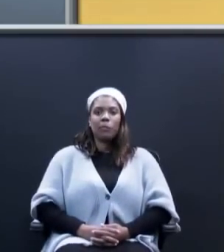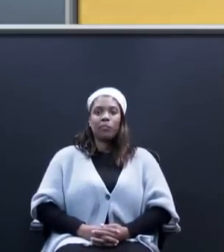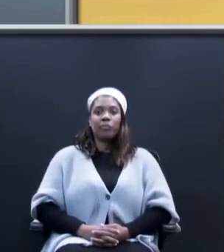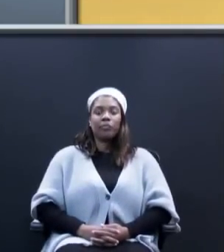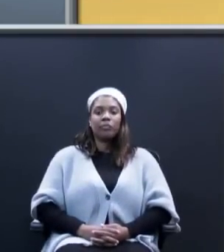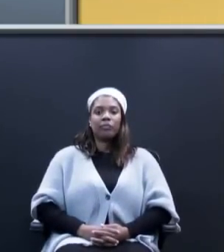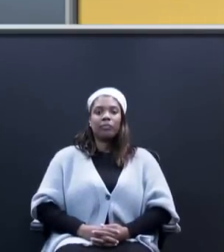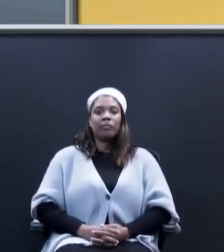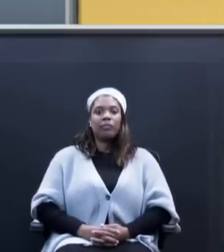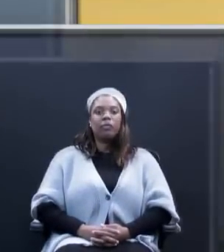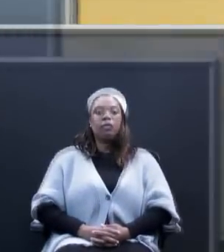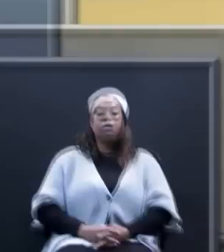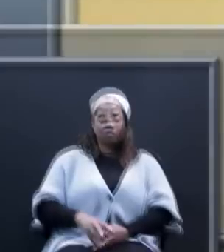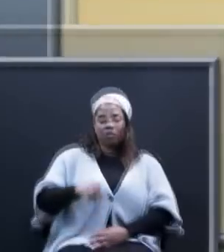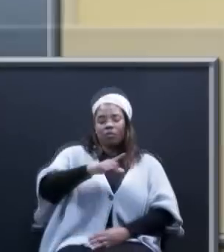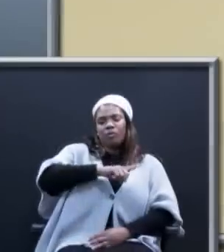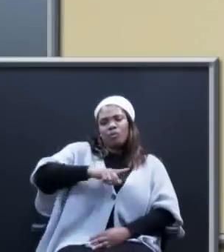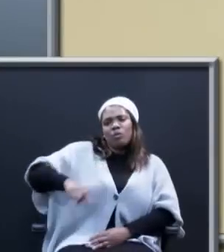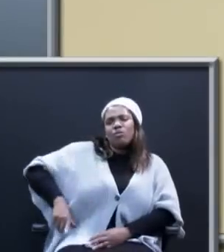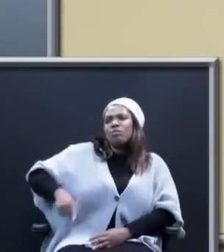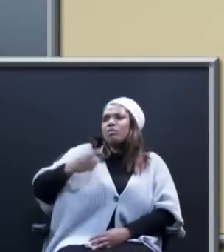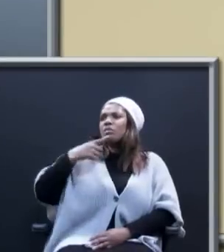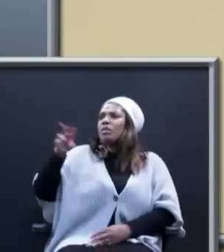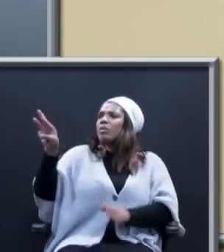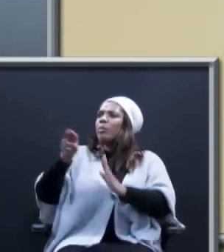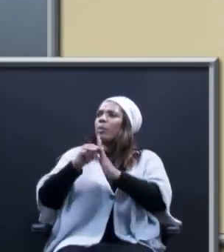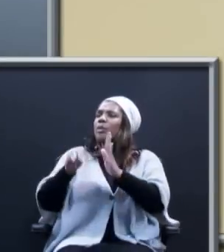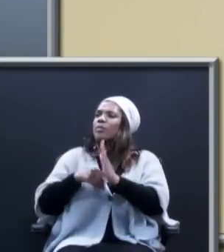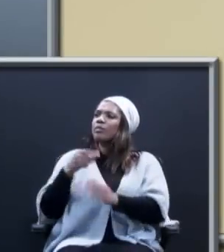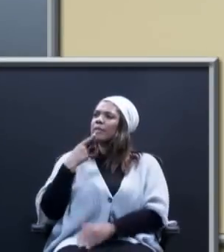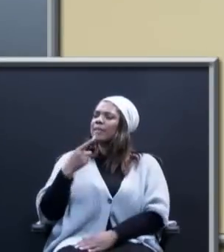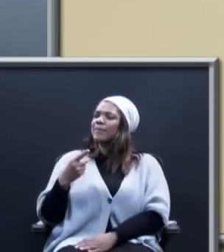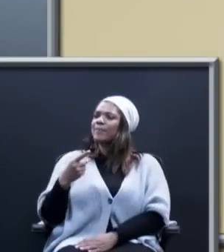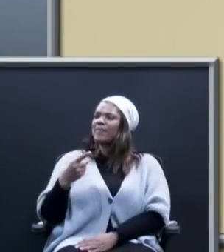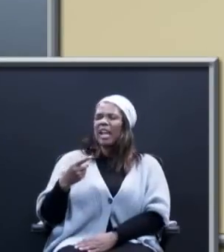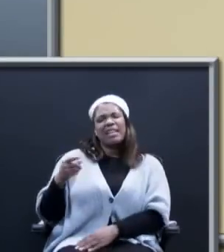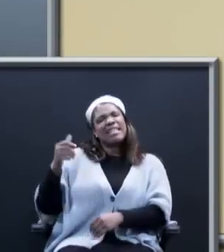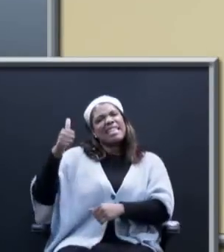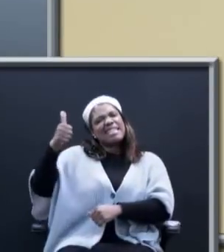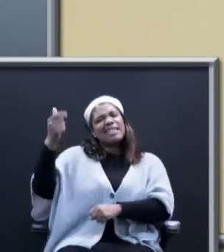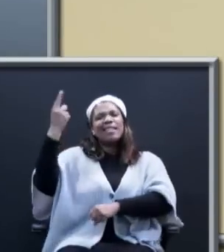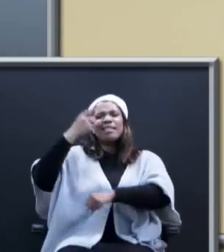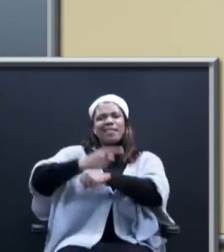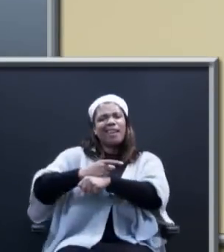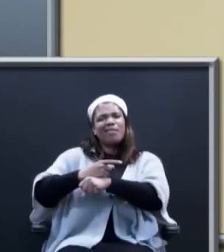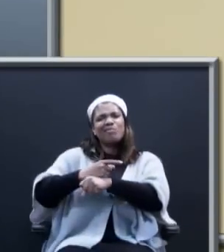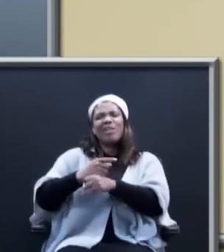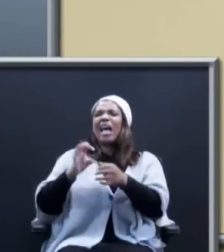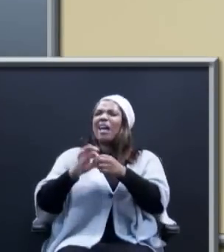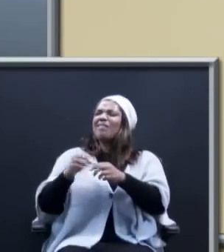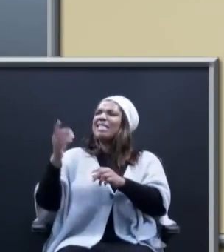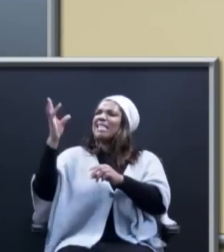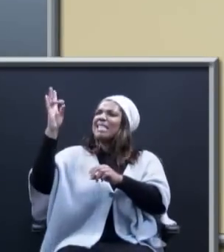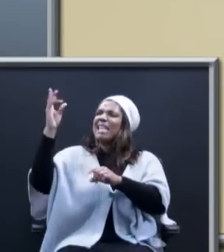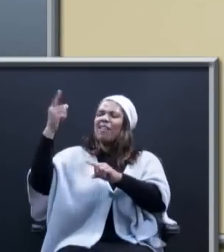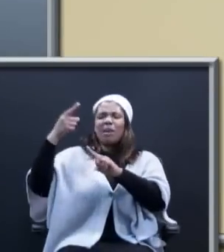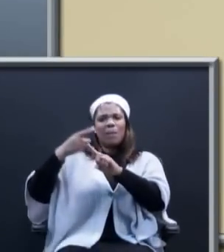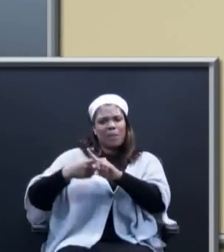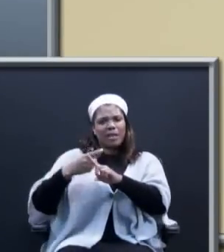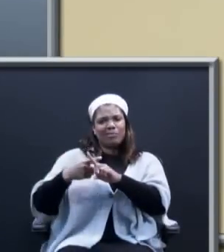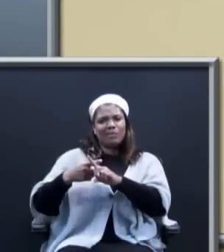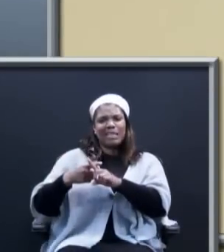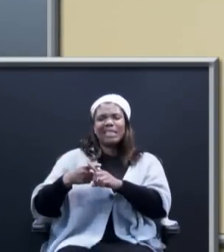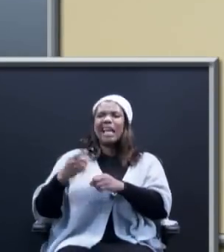Okay, go ahead. And the Lord spake unto Moses, saying, also on the 10th day of this 7th month, there shall be a day of